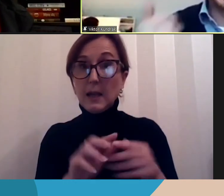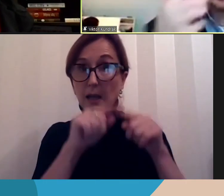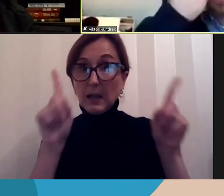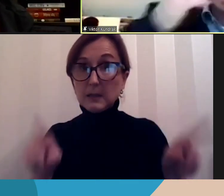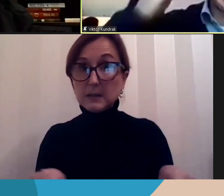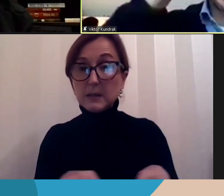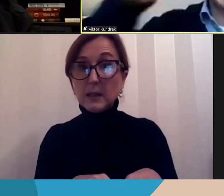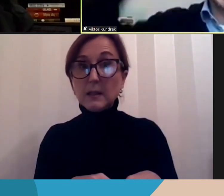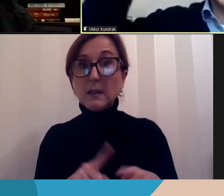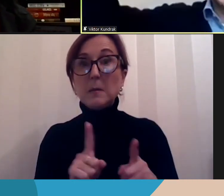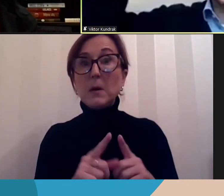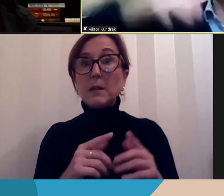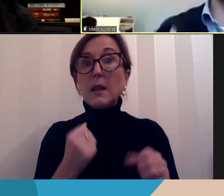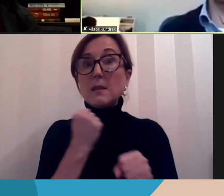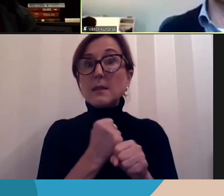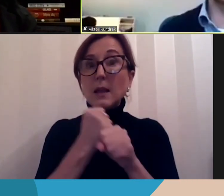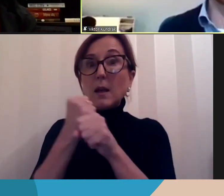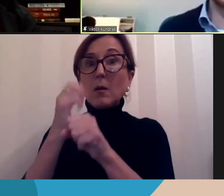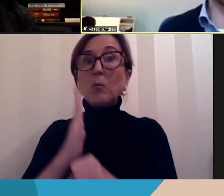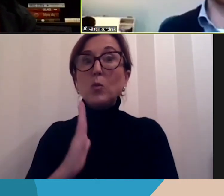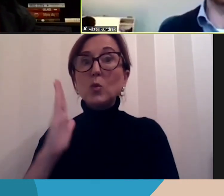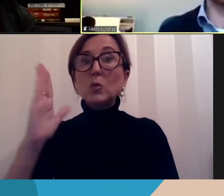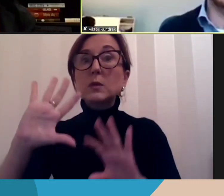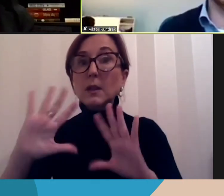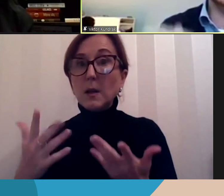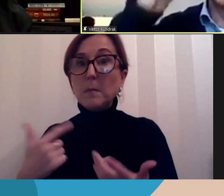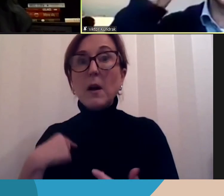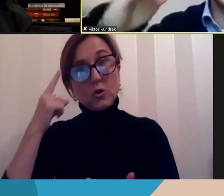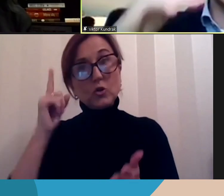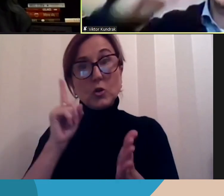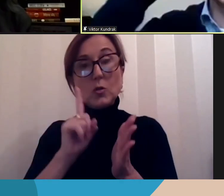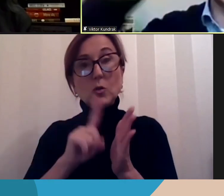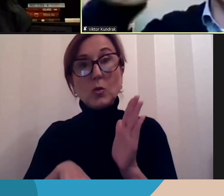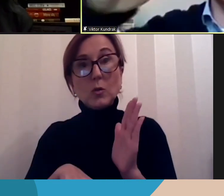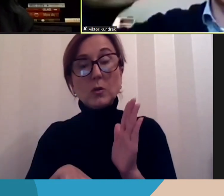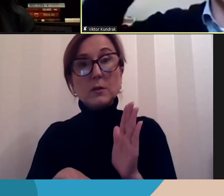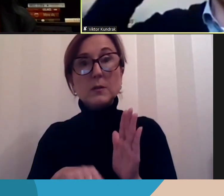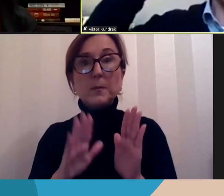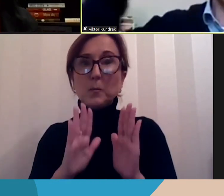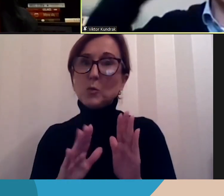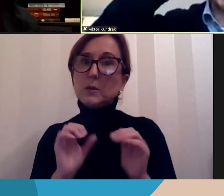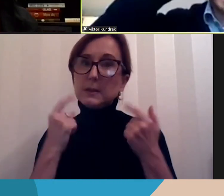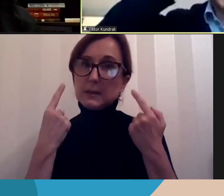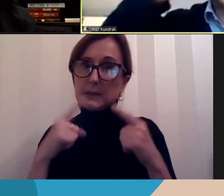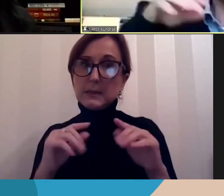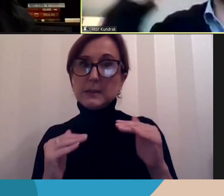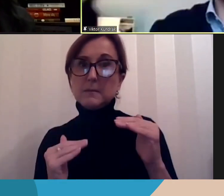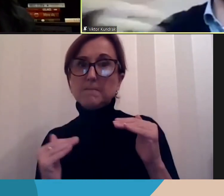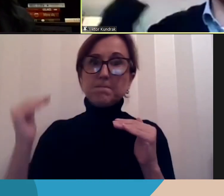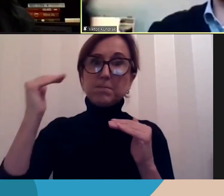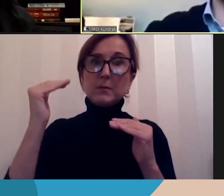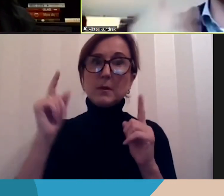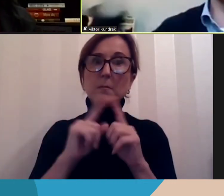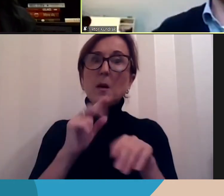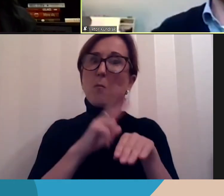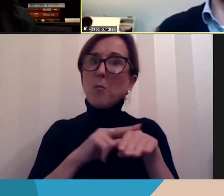that, you know, the action points should be on different levels: police, prosecution, judiciary, not